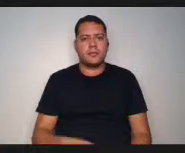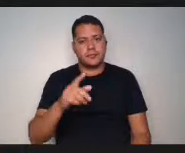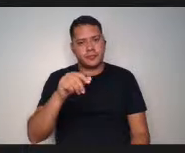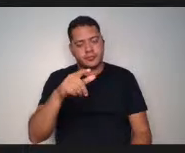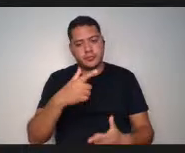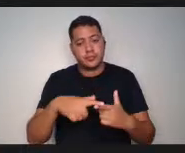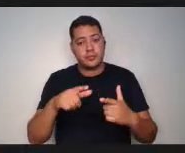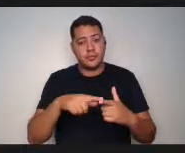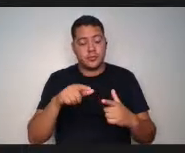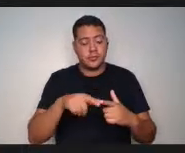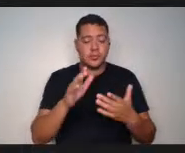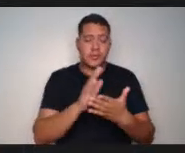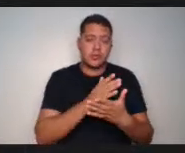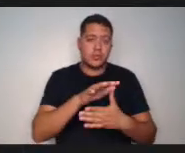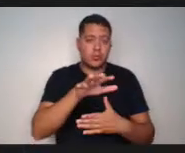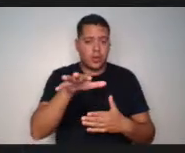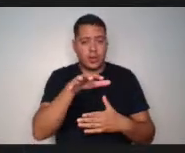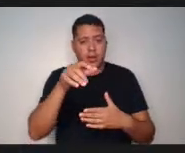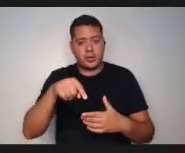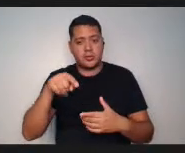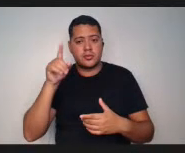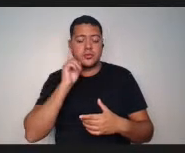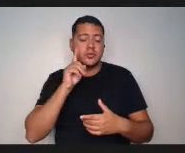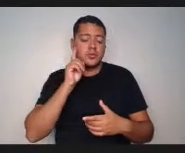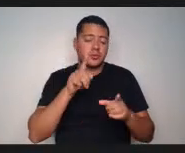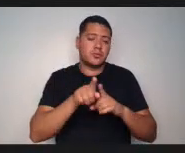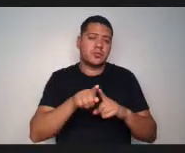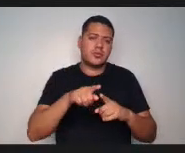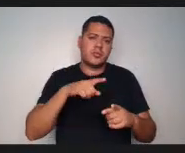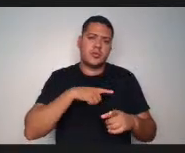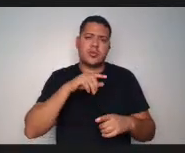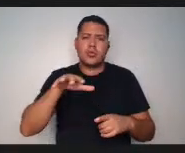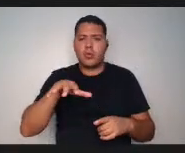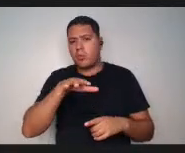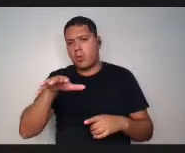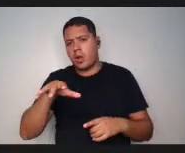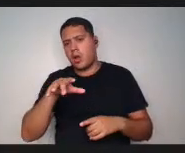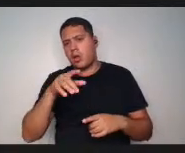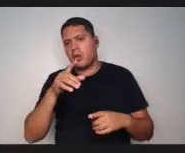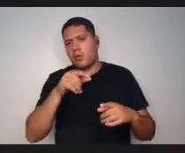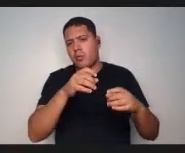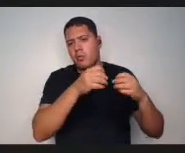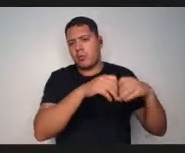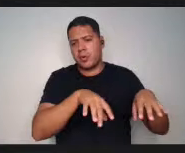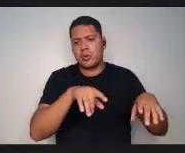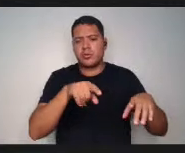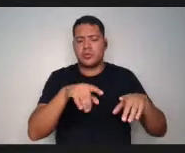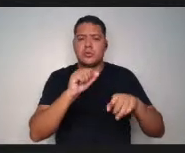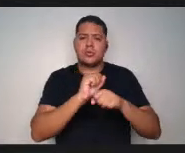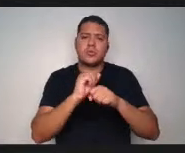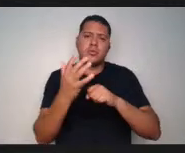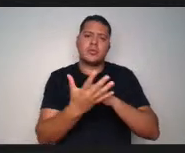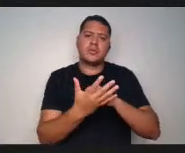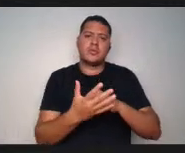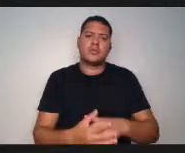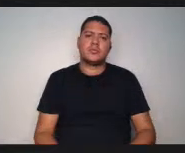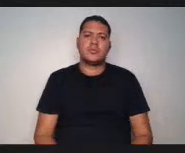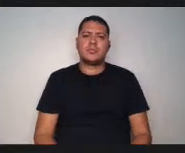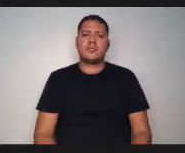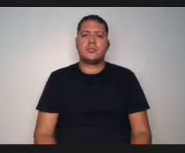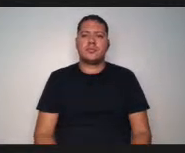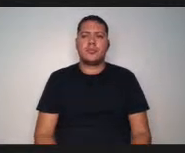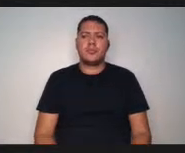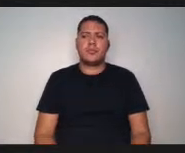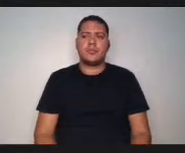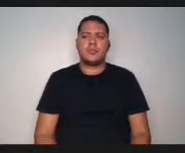And we also have a section on the COVID-19 impacts, looking at how individuals are impacted